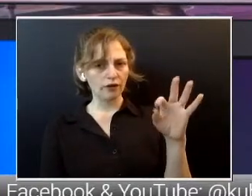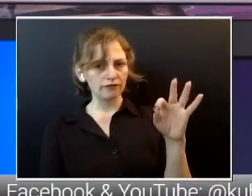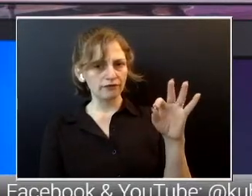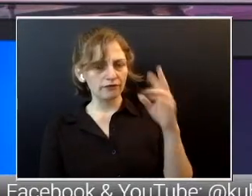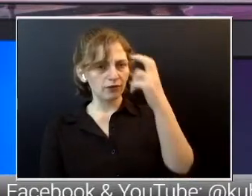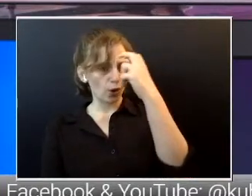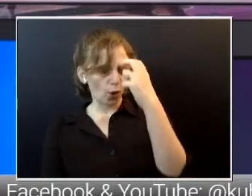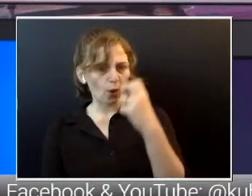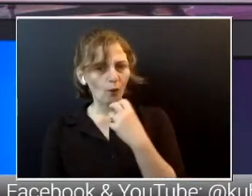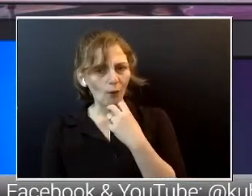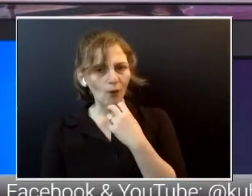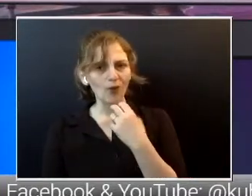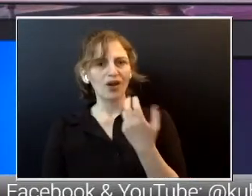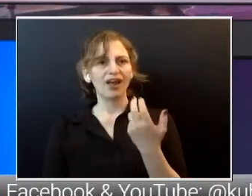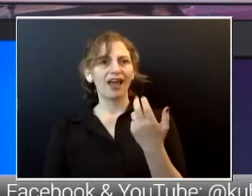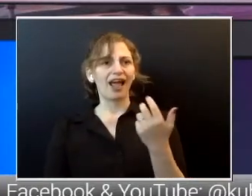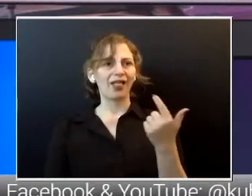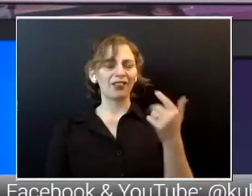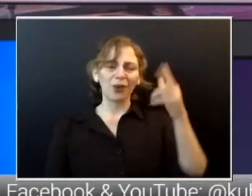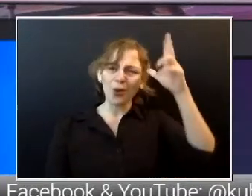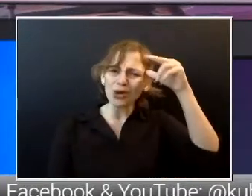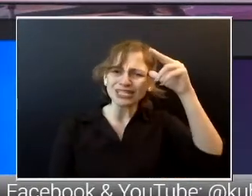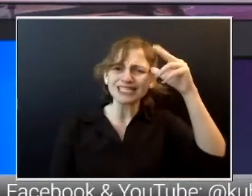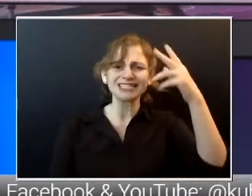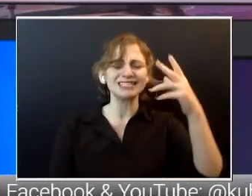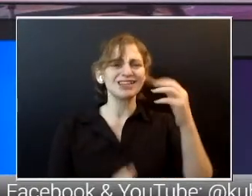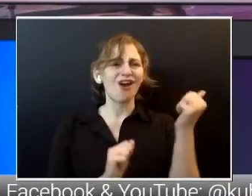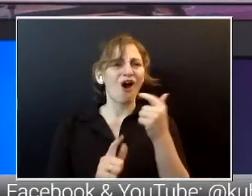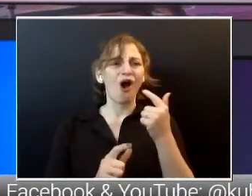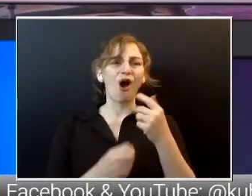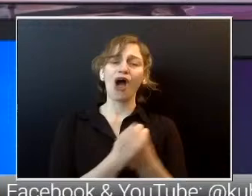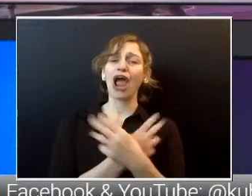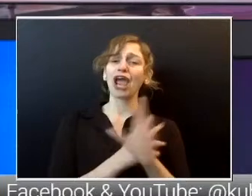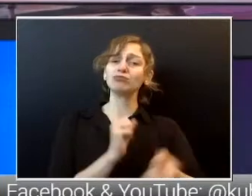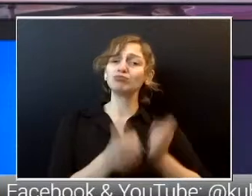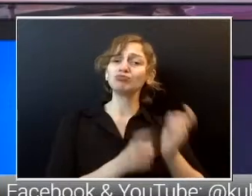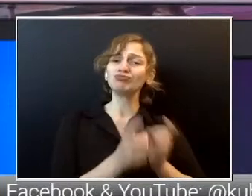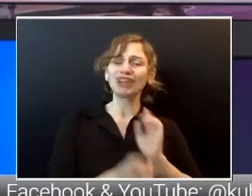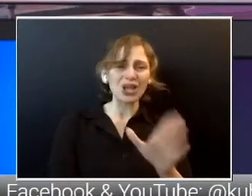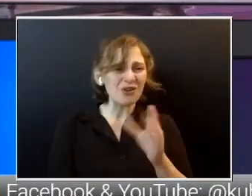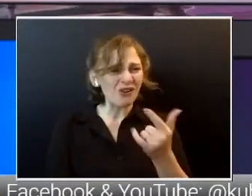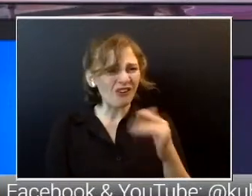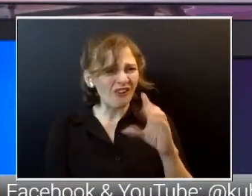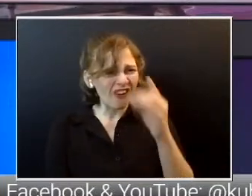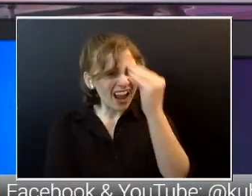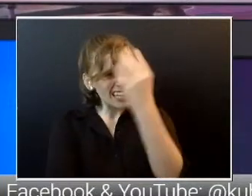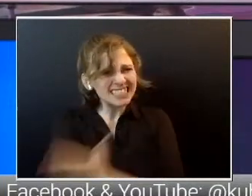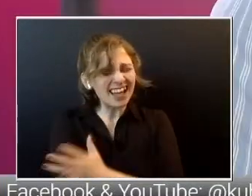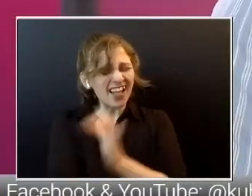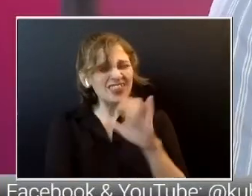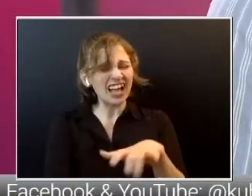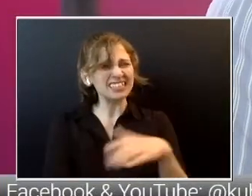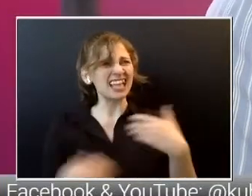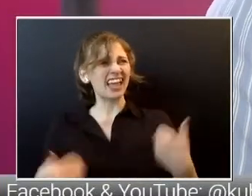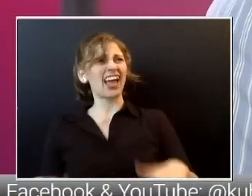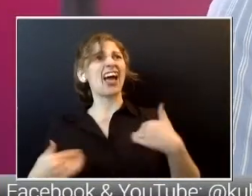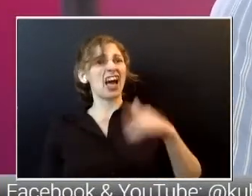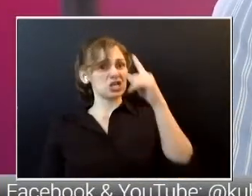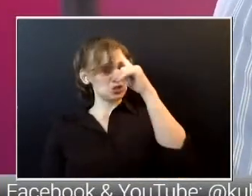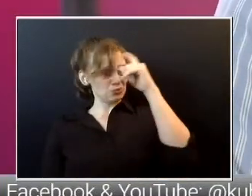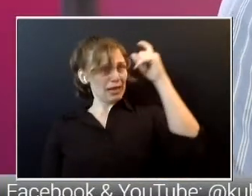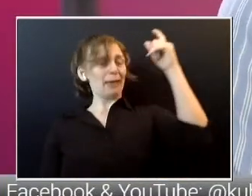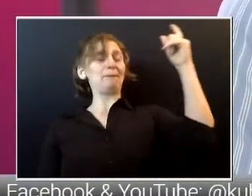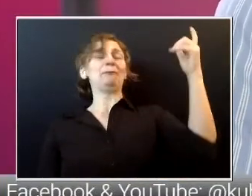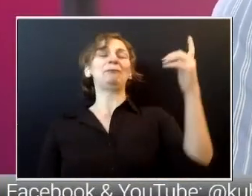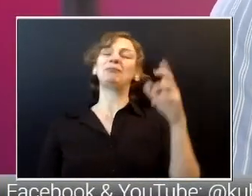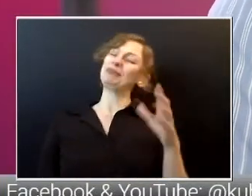like a grandchild's dream to have grandma buying him these awesome animals. Yes, especially the Shetland, because he loves riding horses. Oh my gosh. And just playing